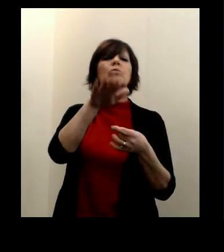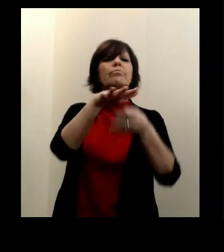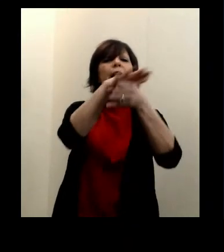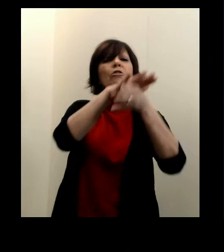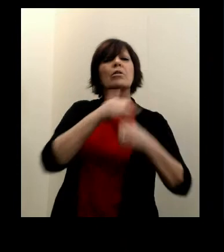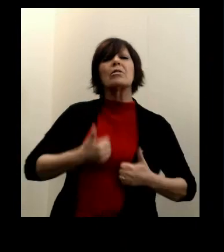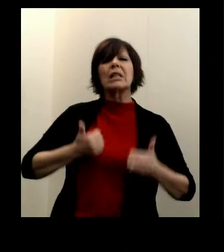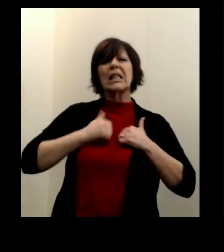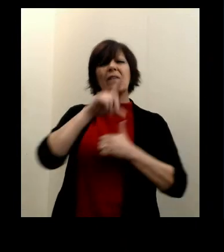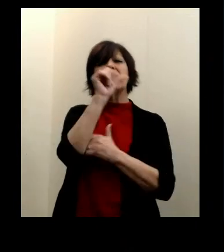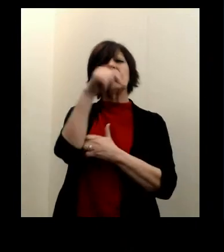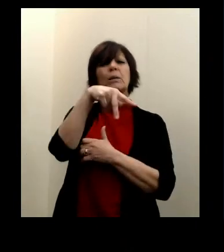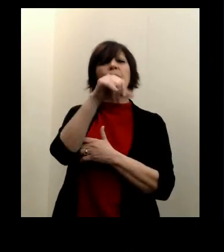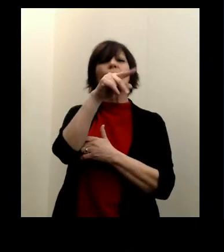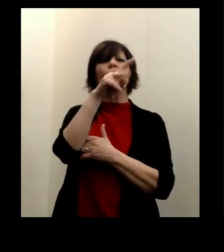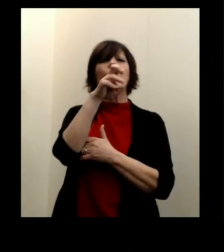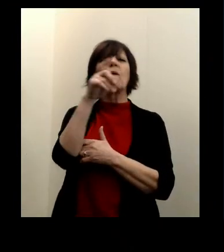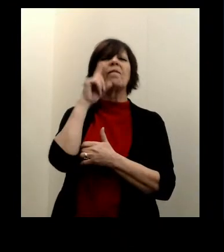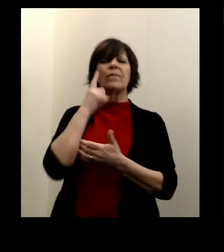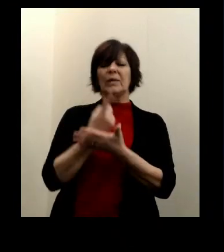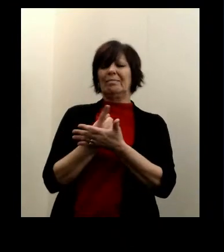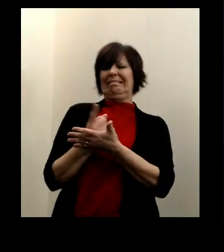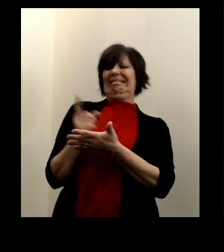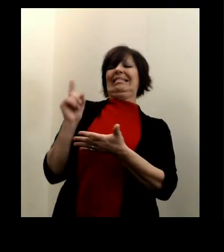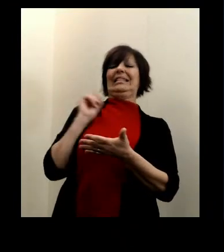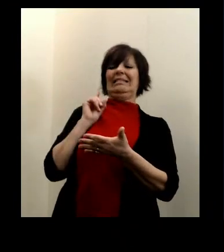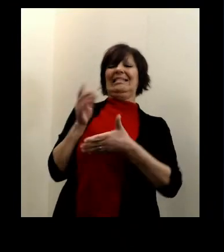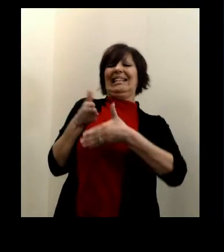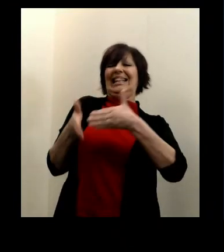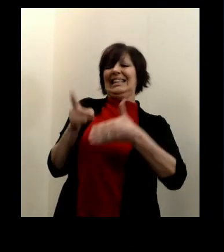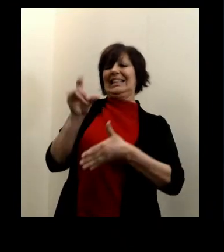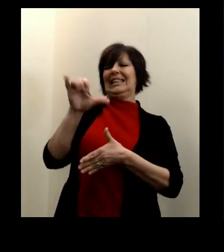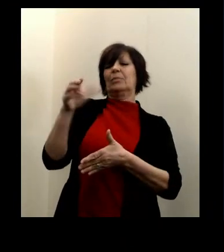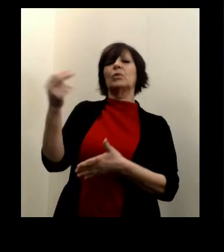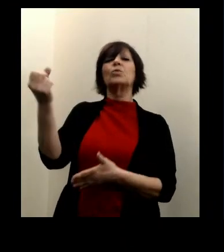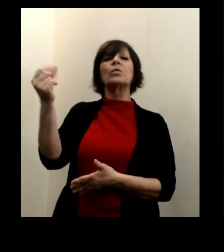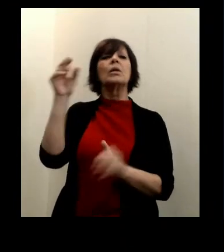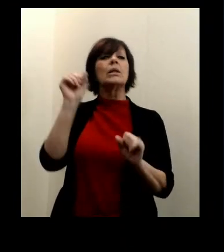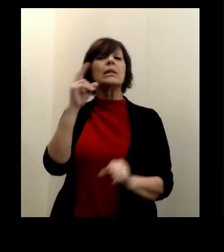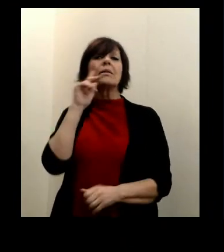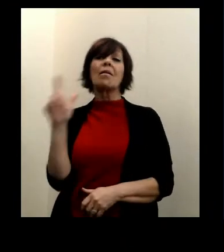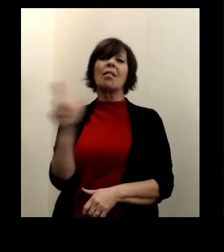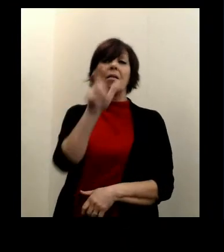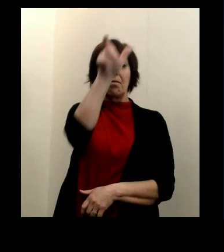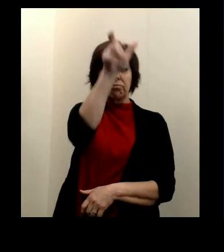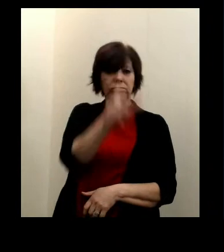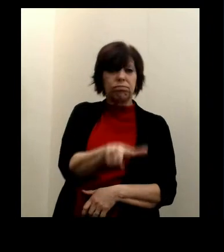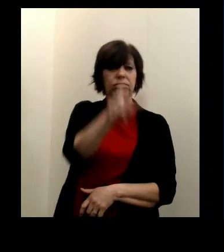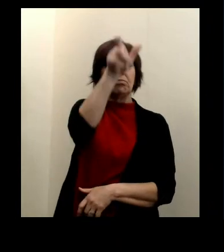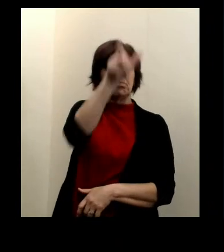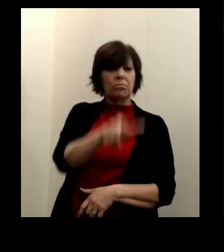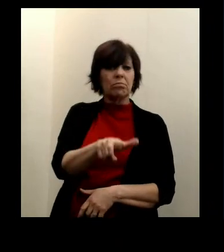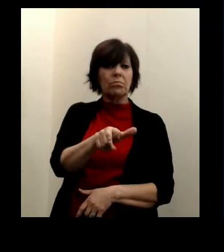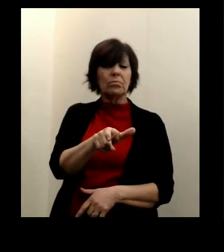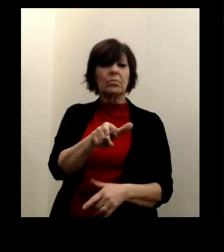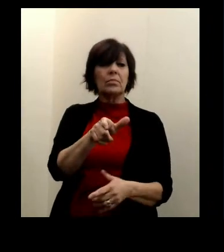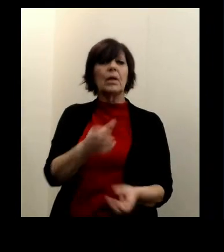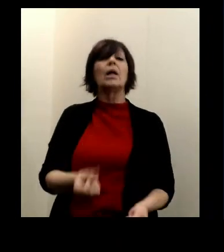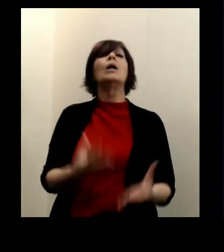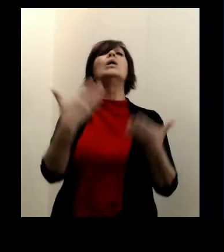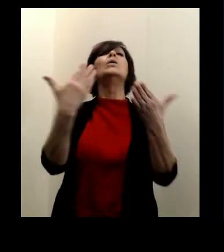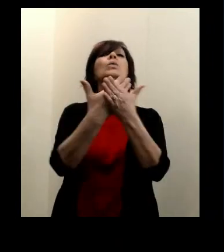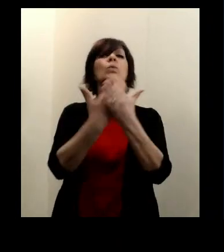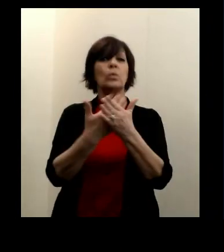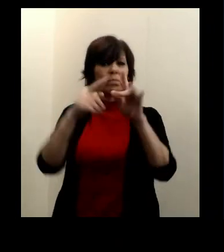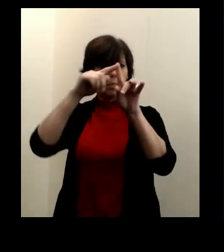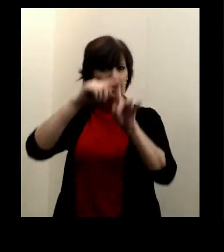week ending of December 12th. You can see on the left of your screen is raw new cases. We talked a little